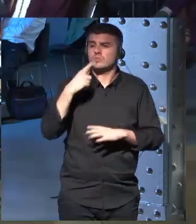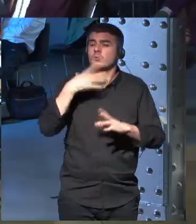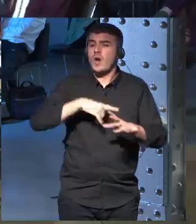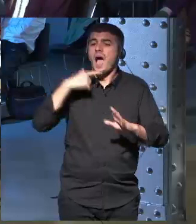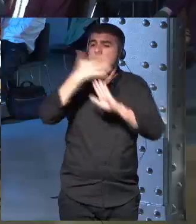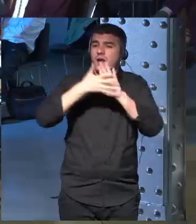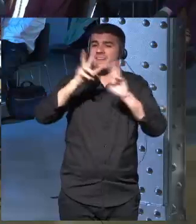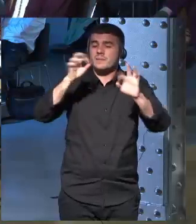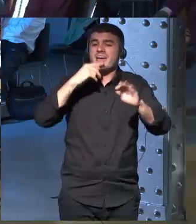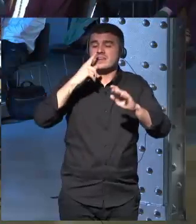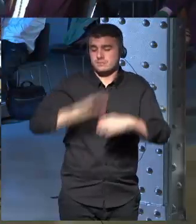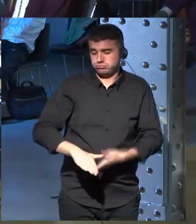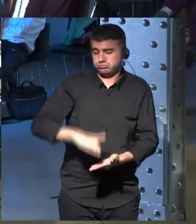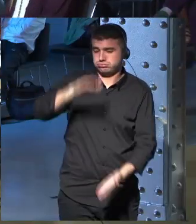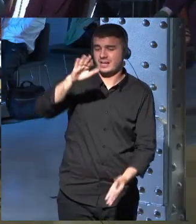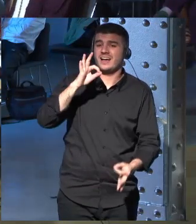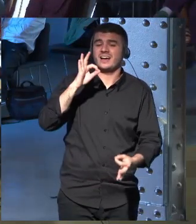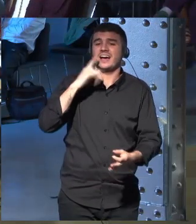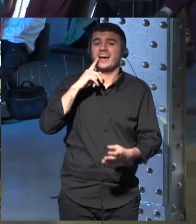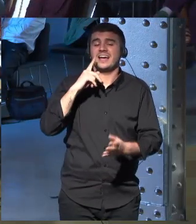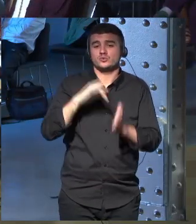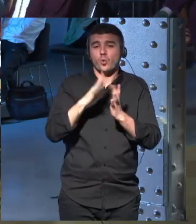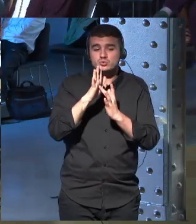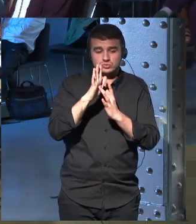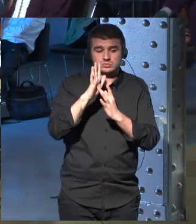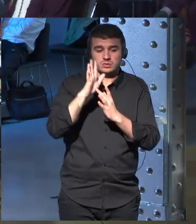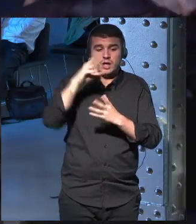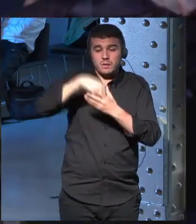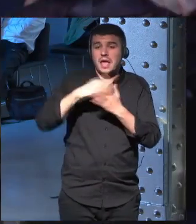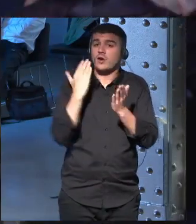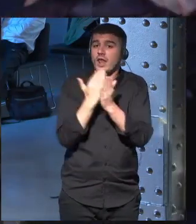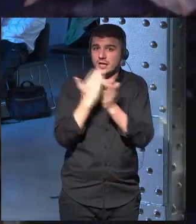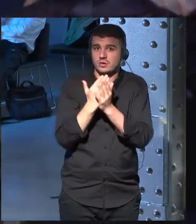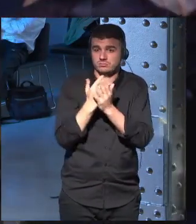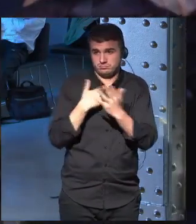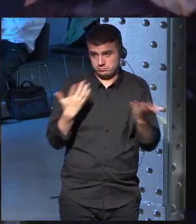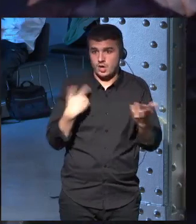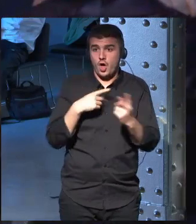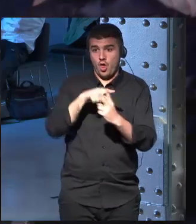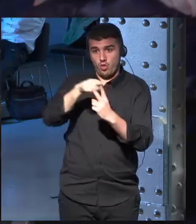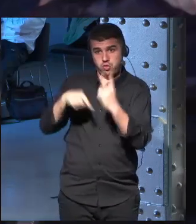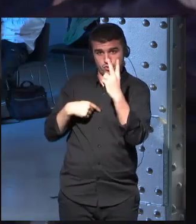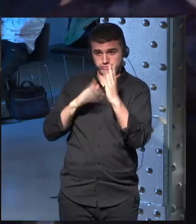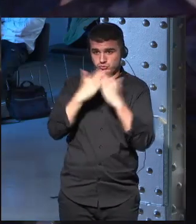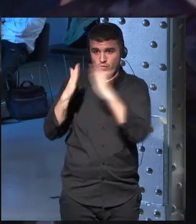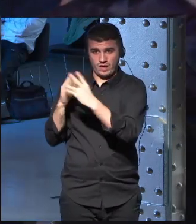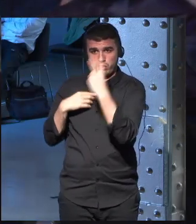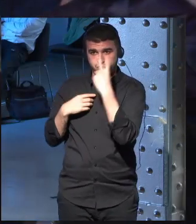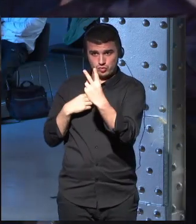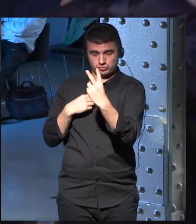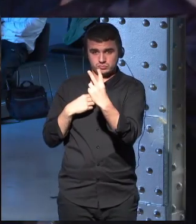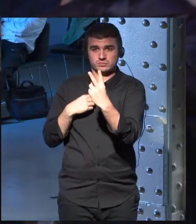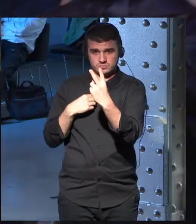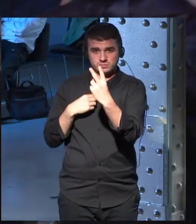Jesus. Since these two novels are not set in biblical times and do